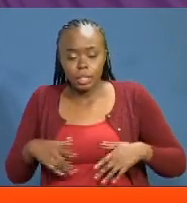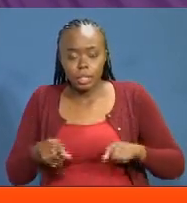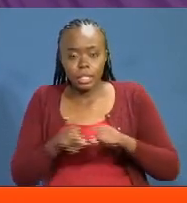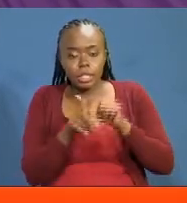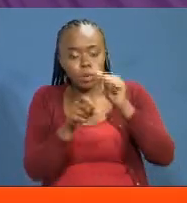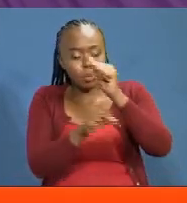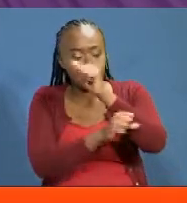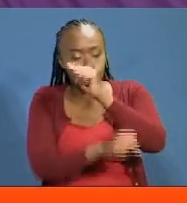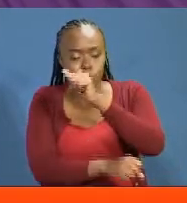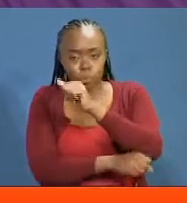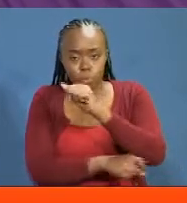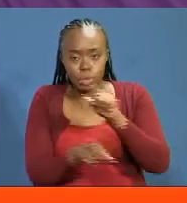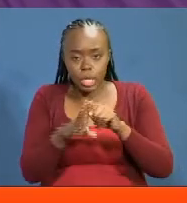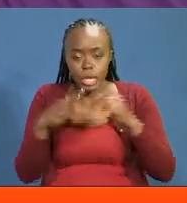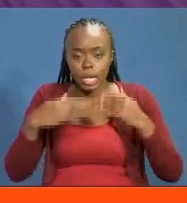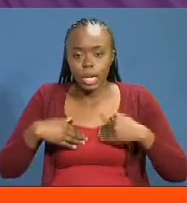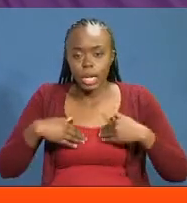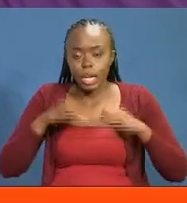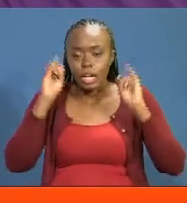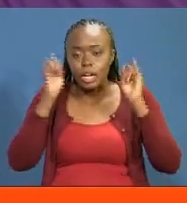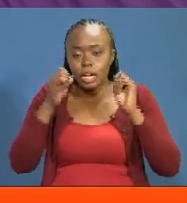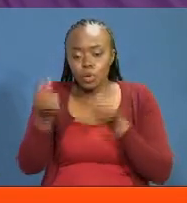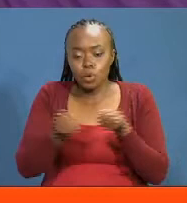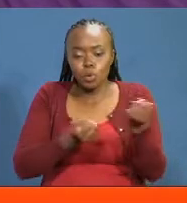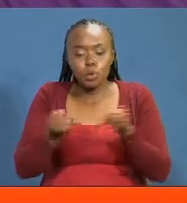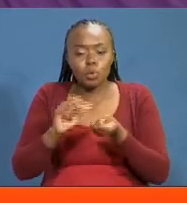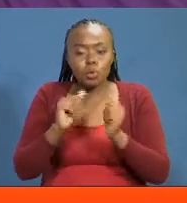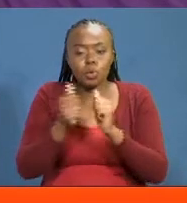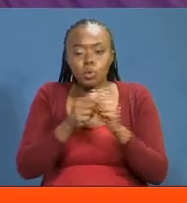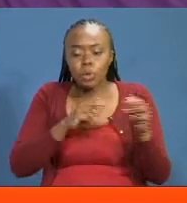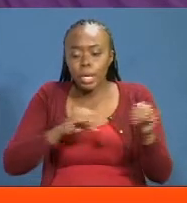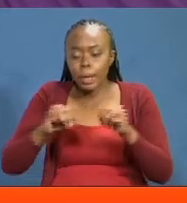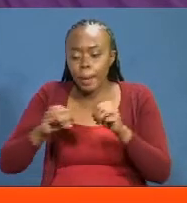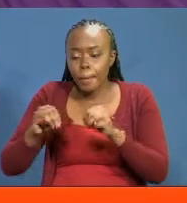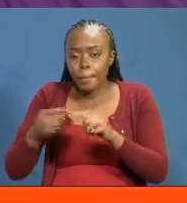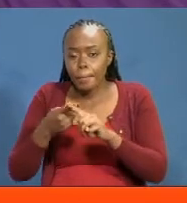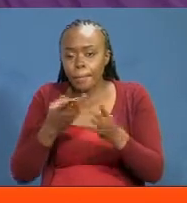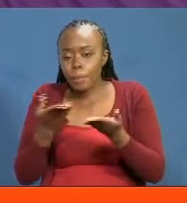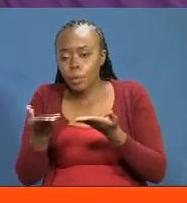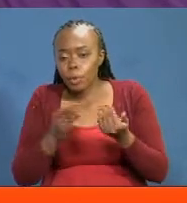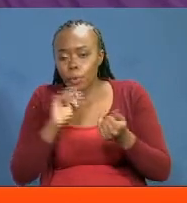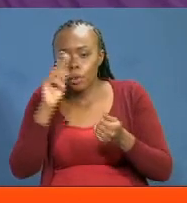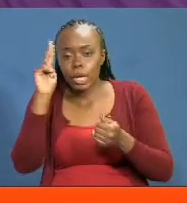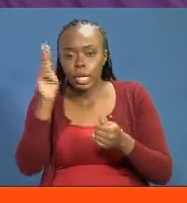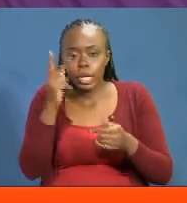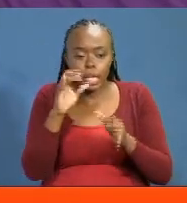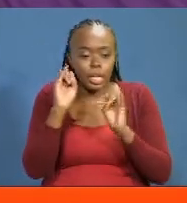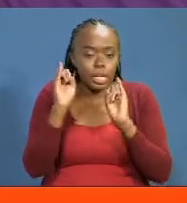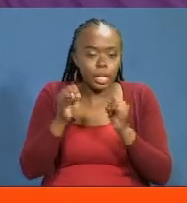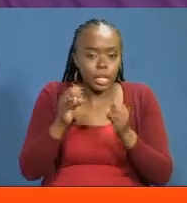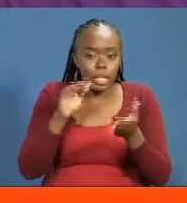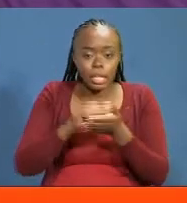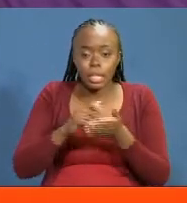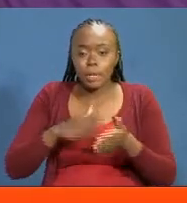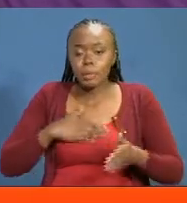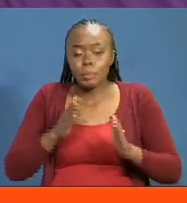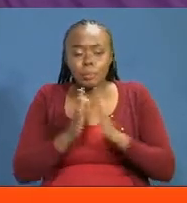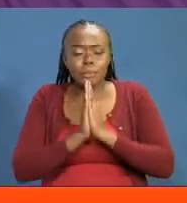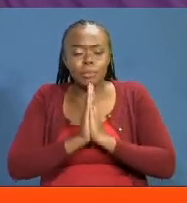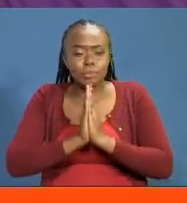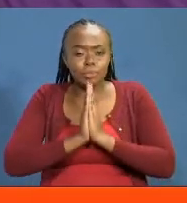mkono tupate gari mpya ambayo itatuelekeza Kenya mpya. Hiyo ndio robirago.